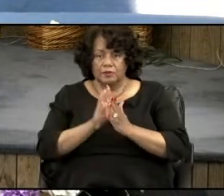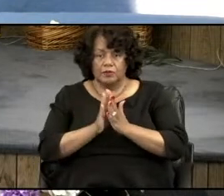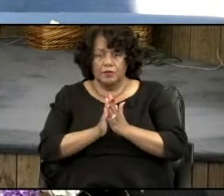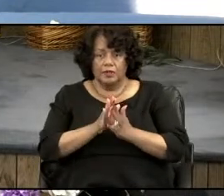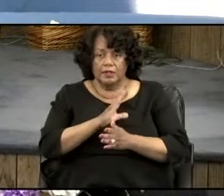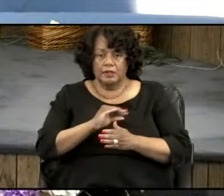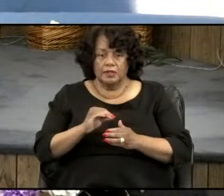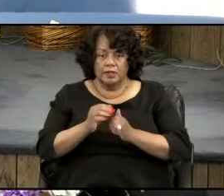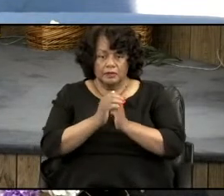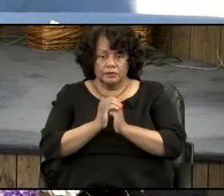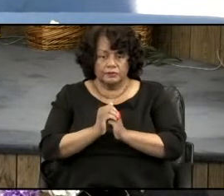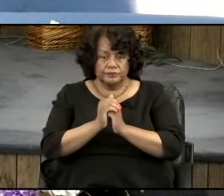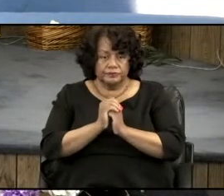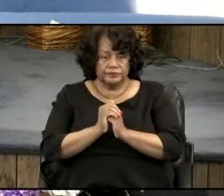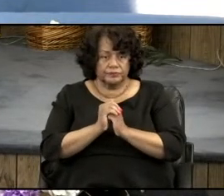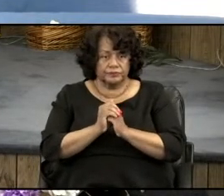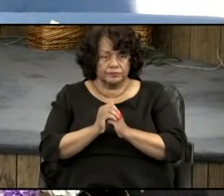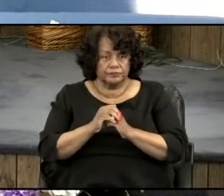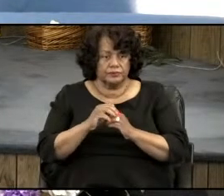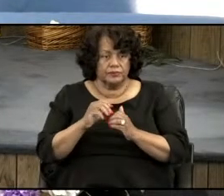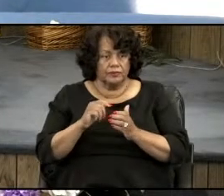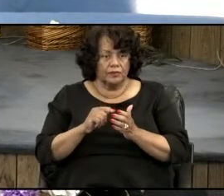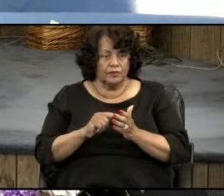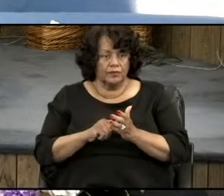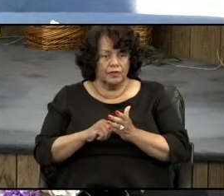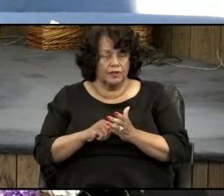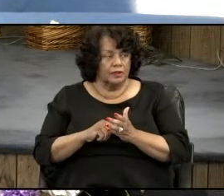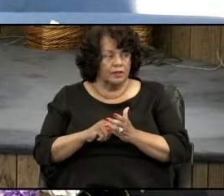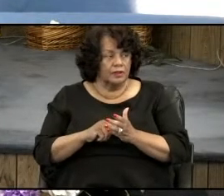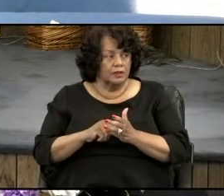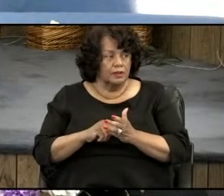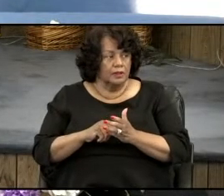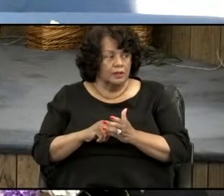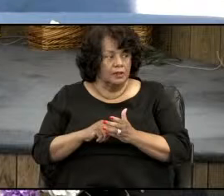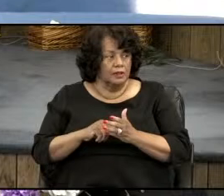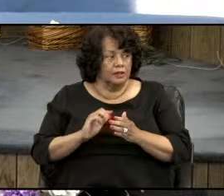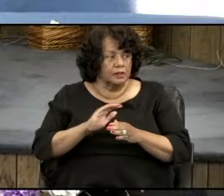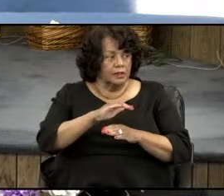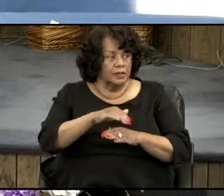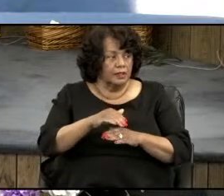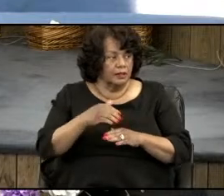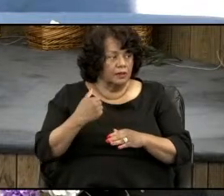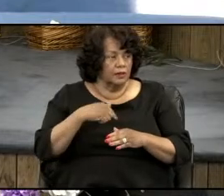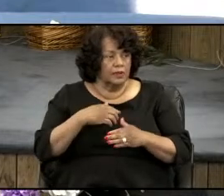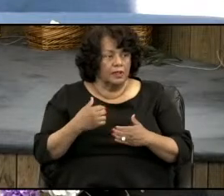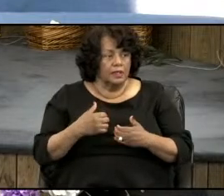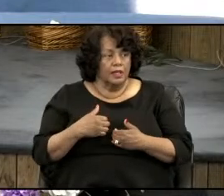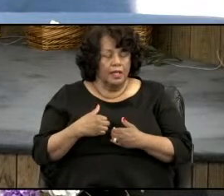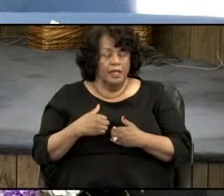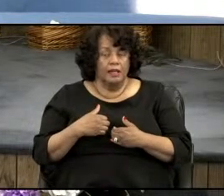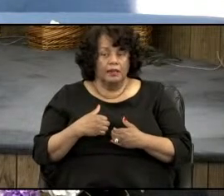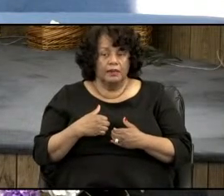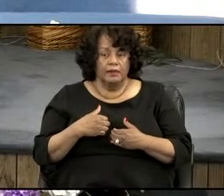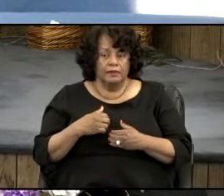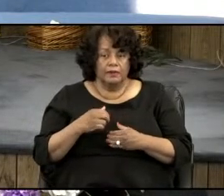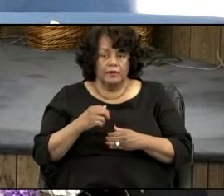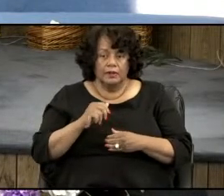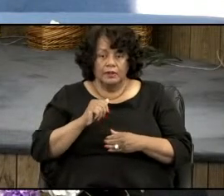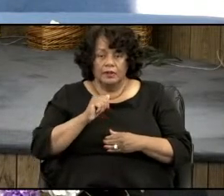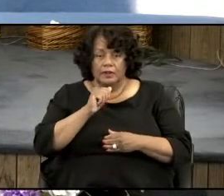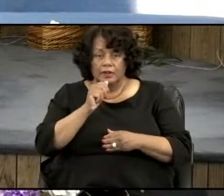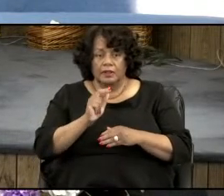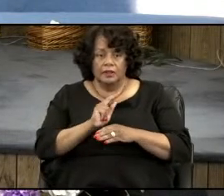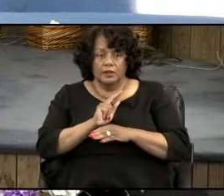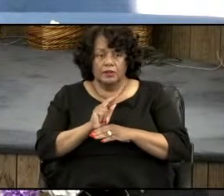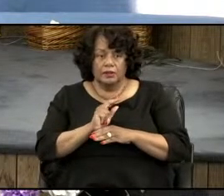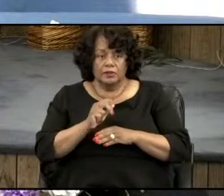I want to say is that this evening we have an unusual time for board meeting,